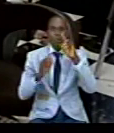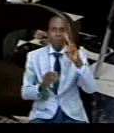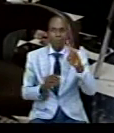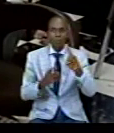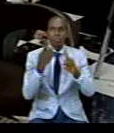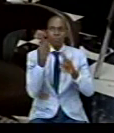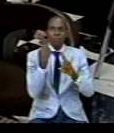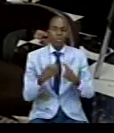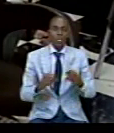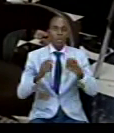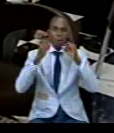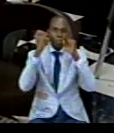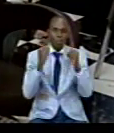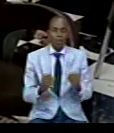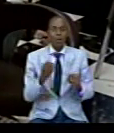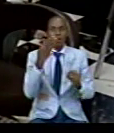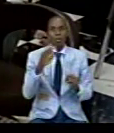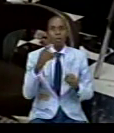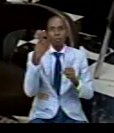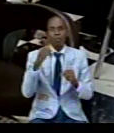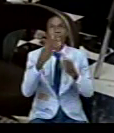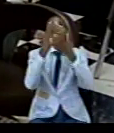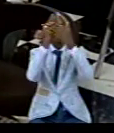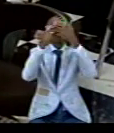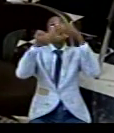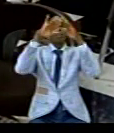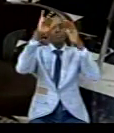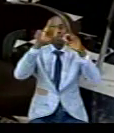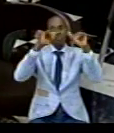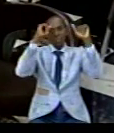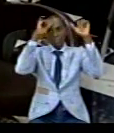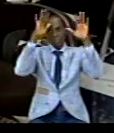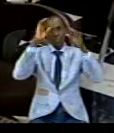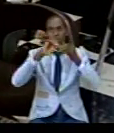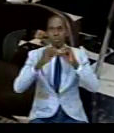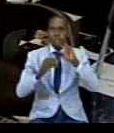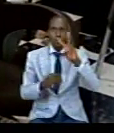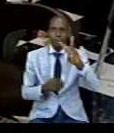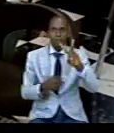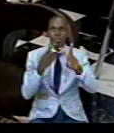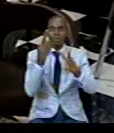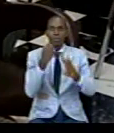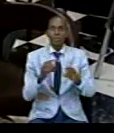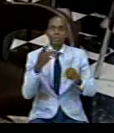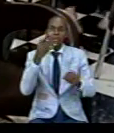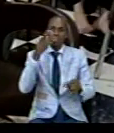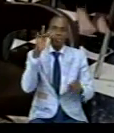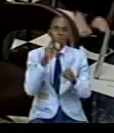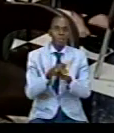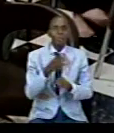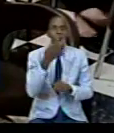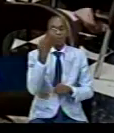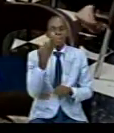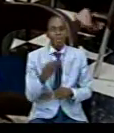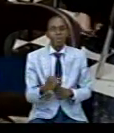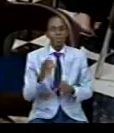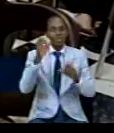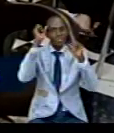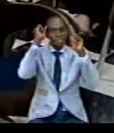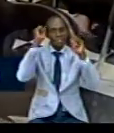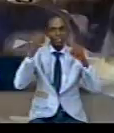Heavenly Father. Number two, the promise of his healing favor.